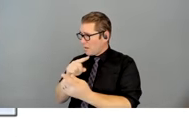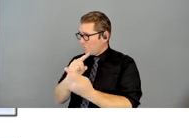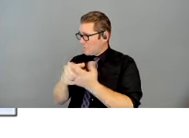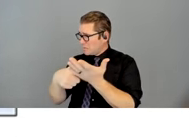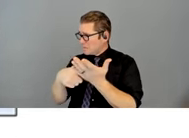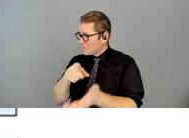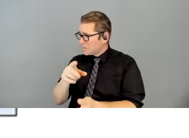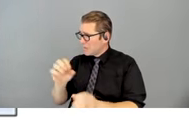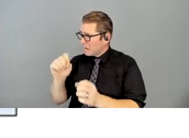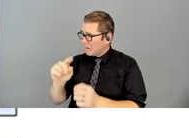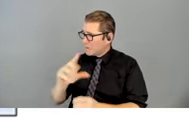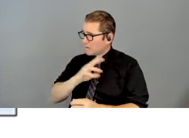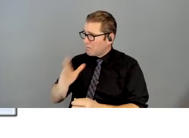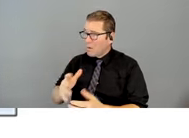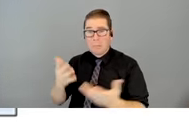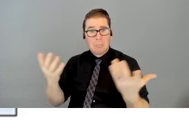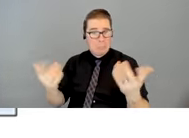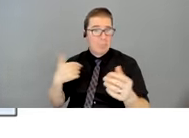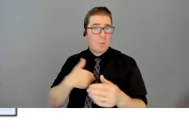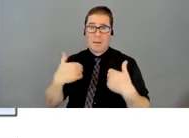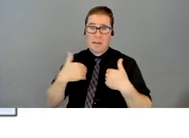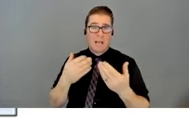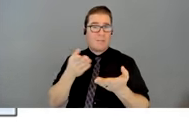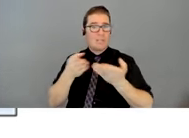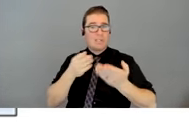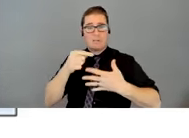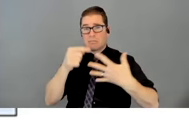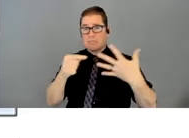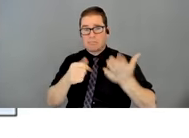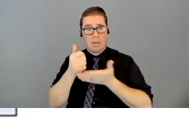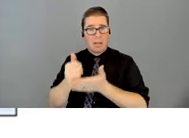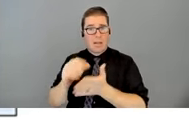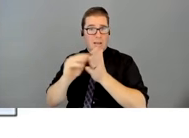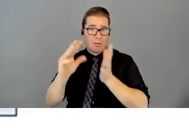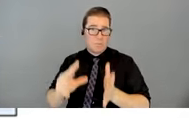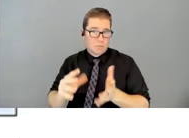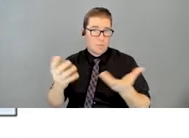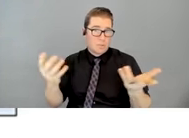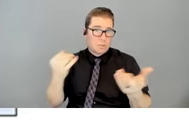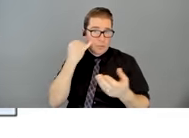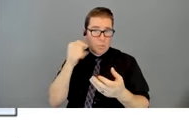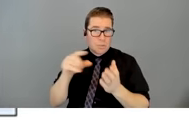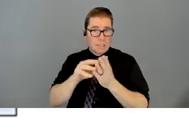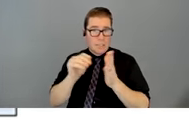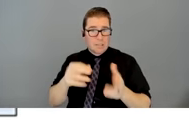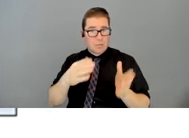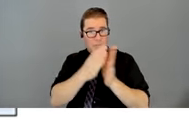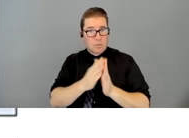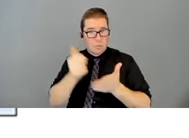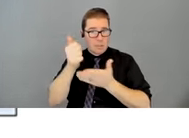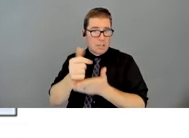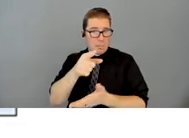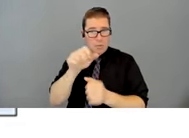on campus or services on campus that can help students. And if the student requests help, you can refer them.